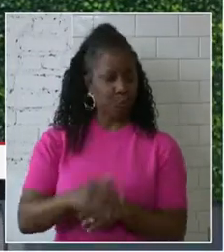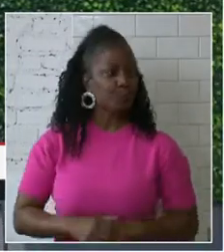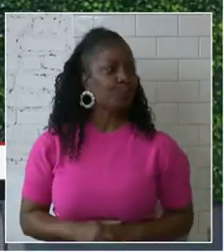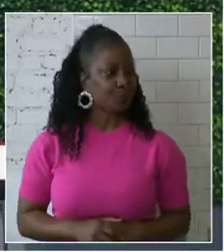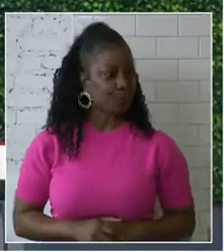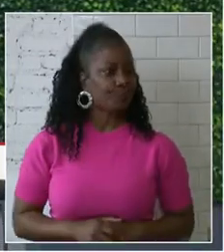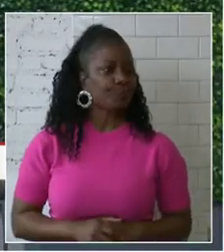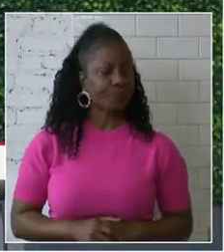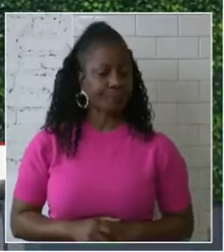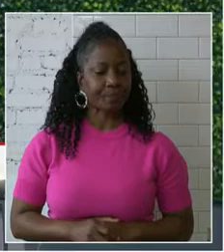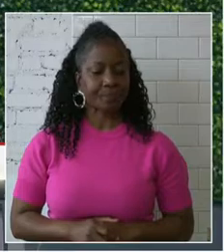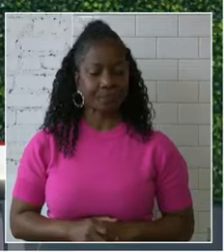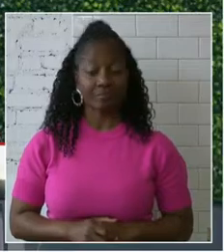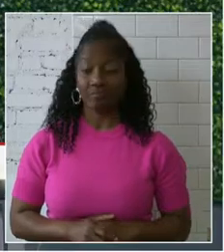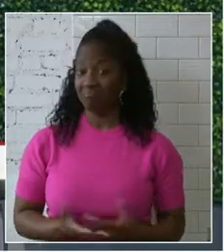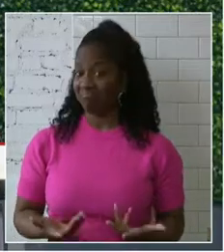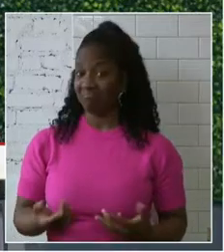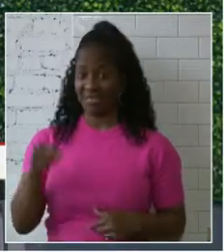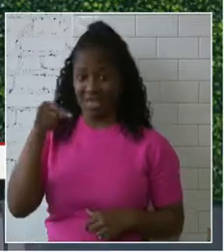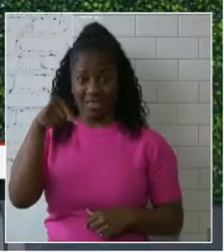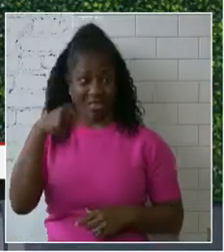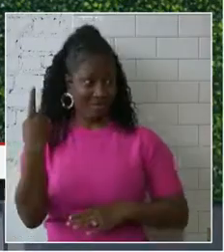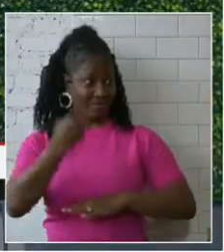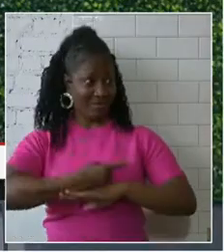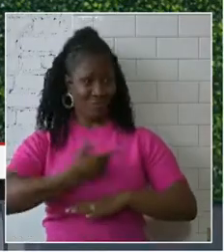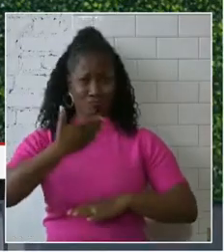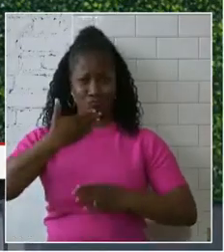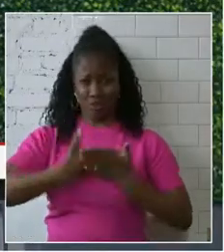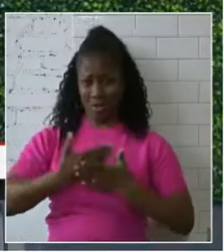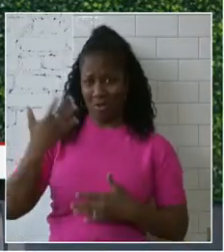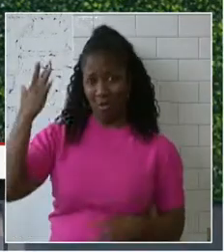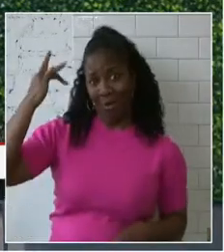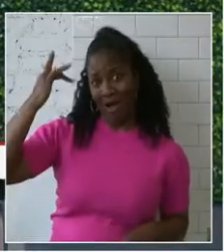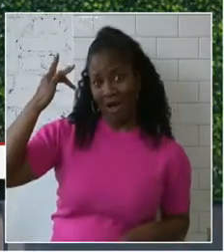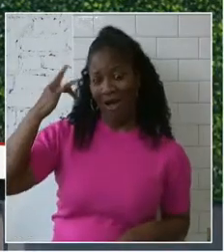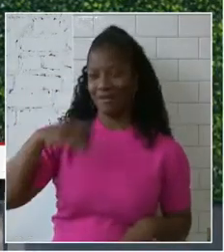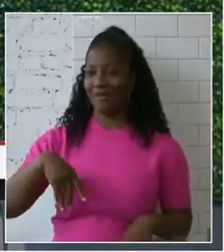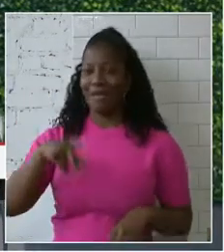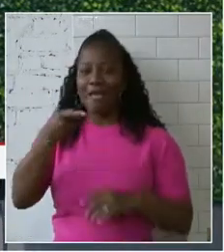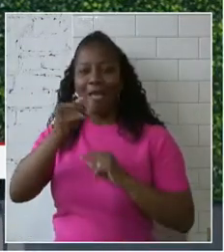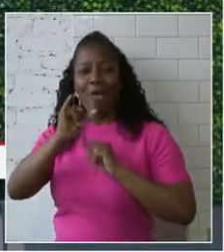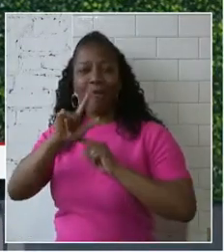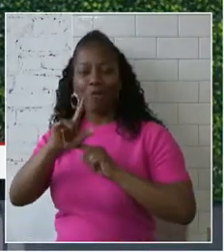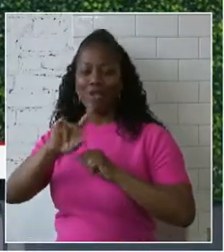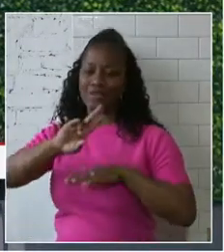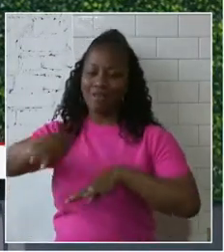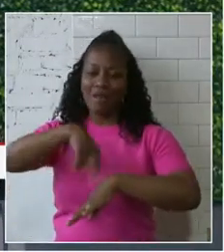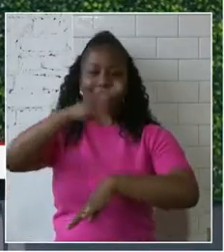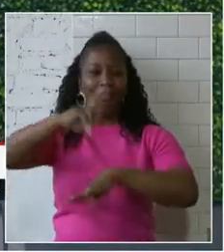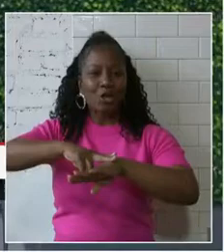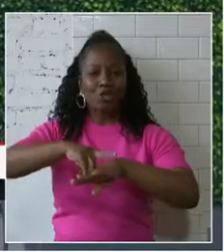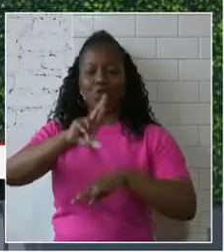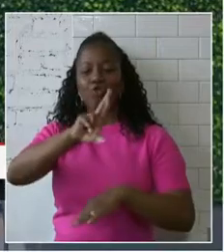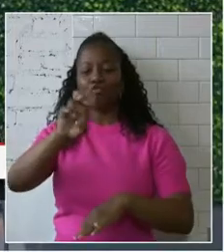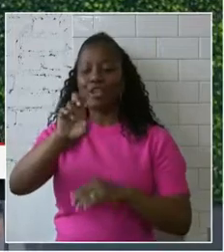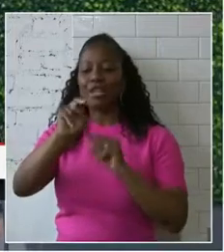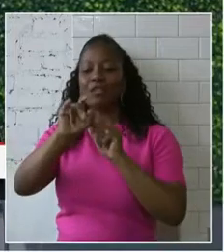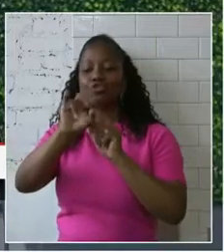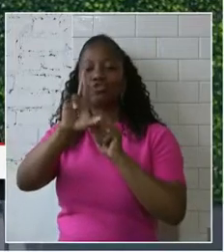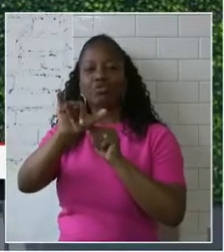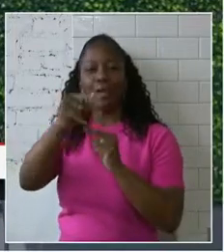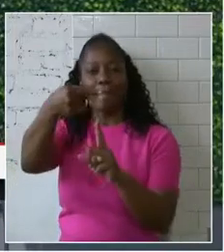It is also a good day to highlight that April is National Reentry